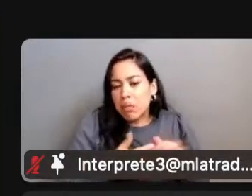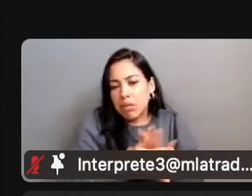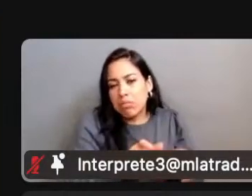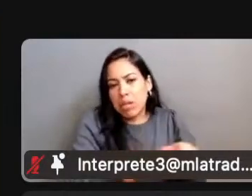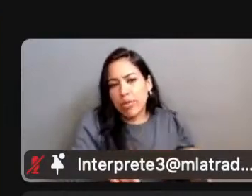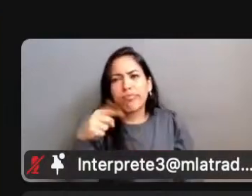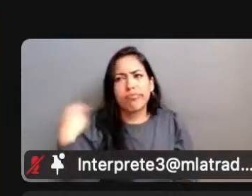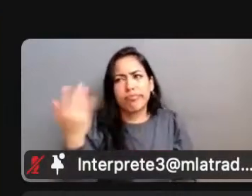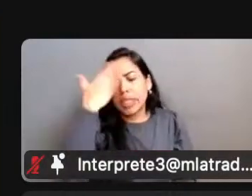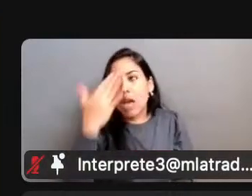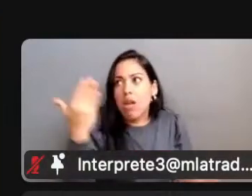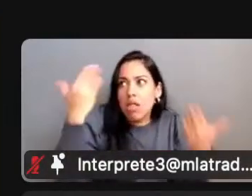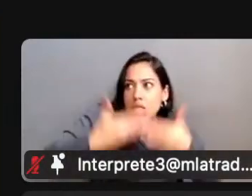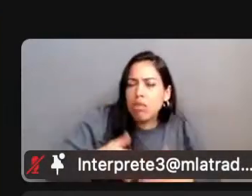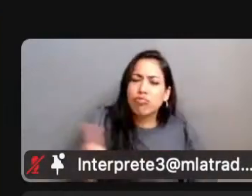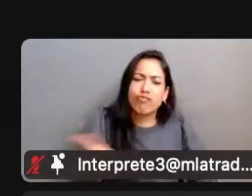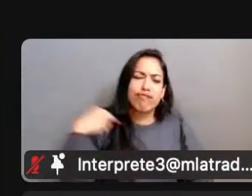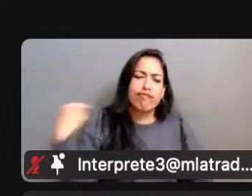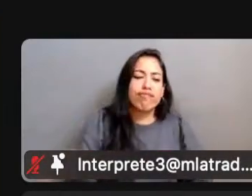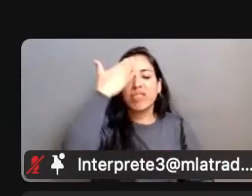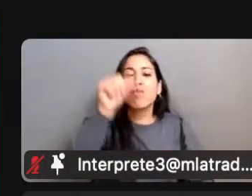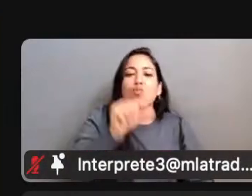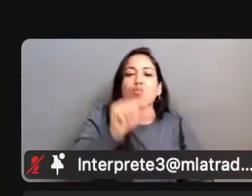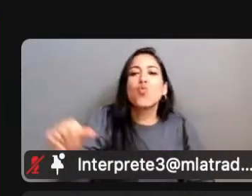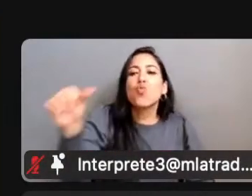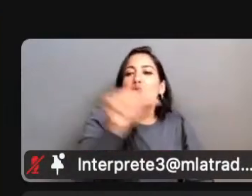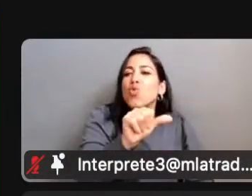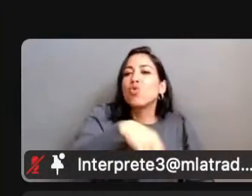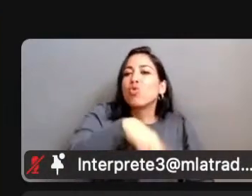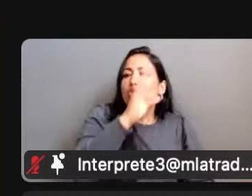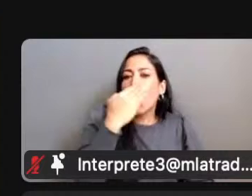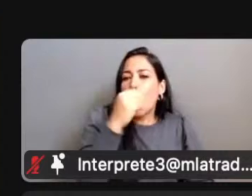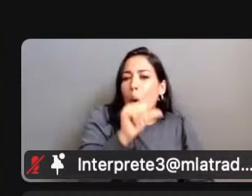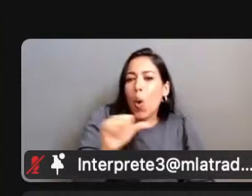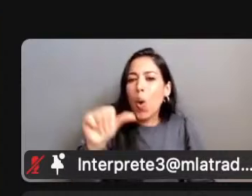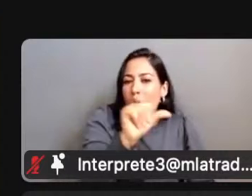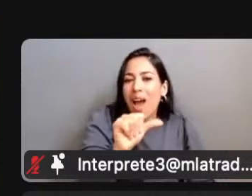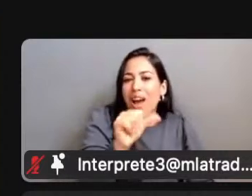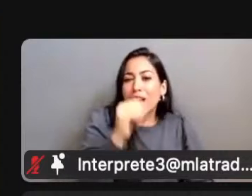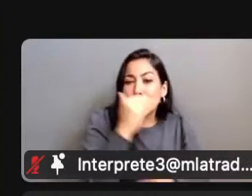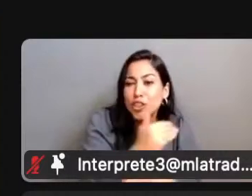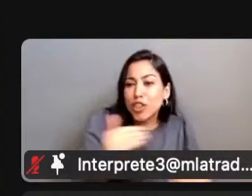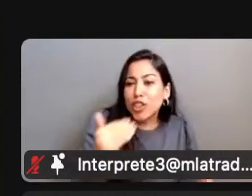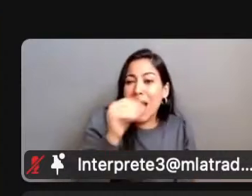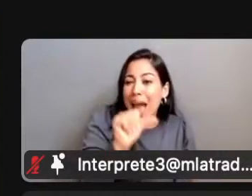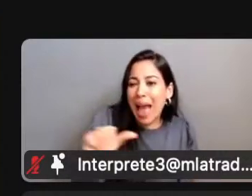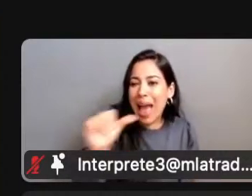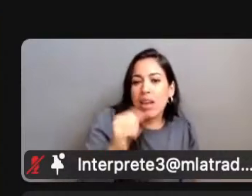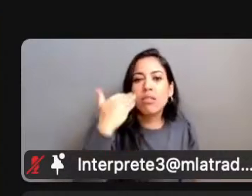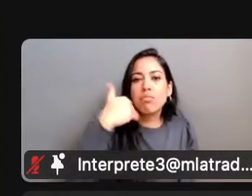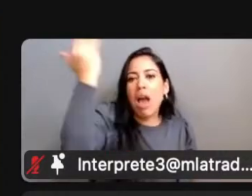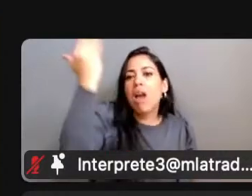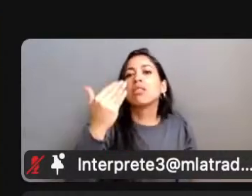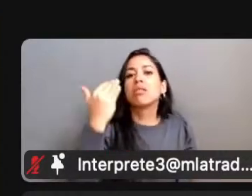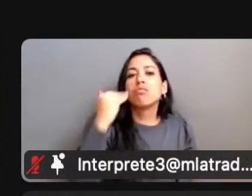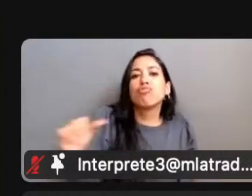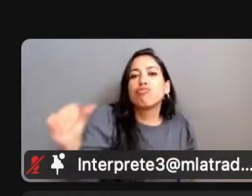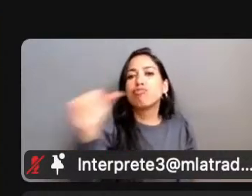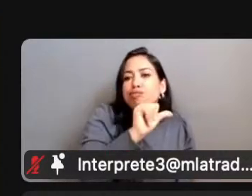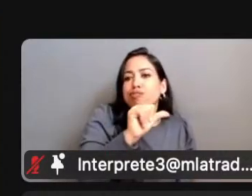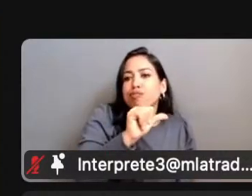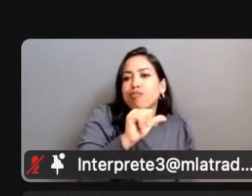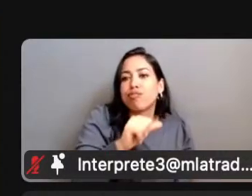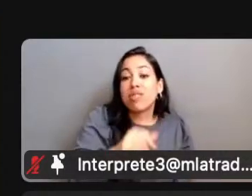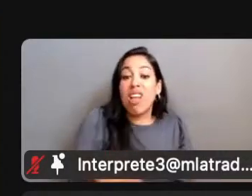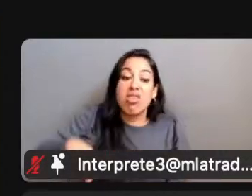this is not a mystery at all, most of them are women or girls and most of the perpetrators